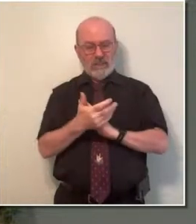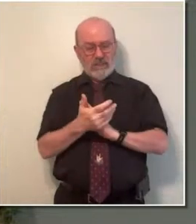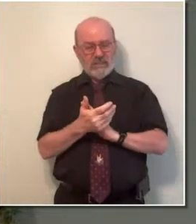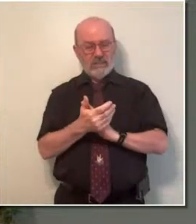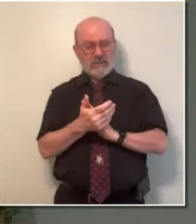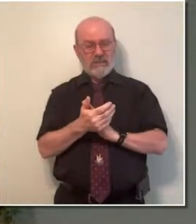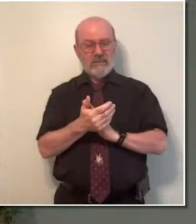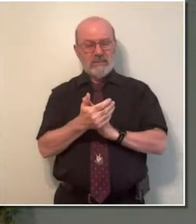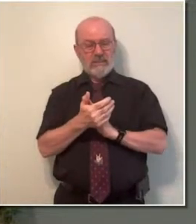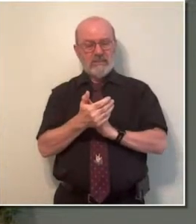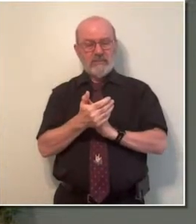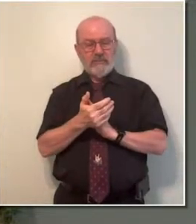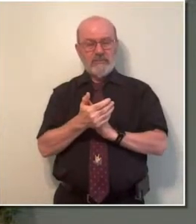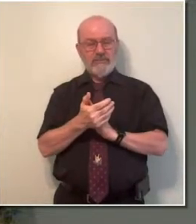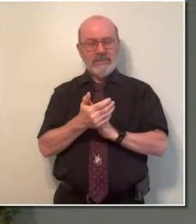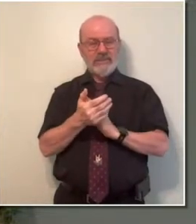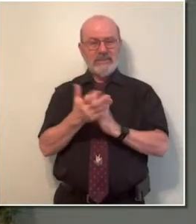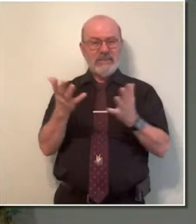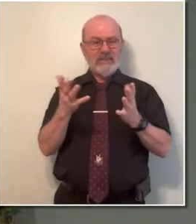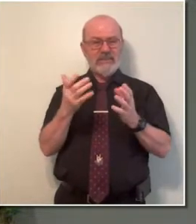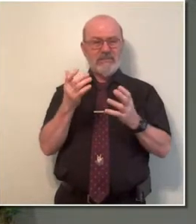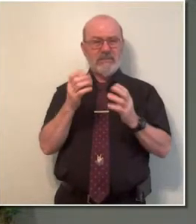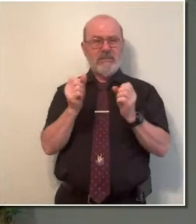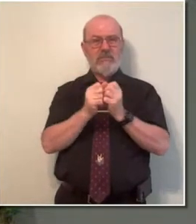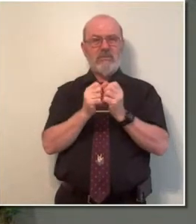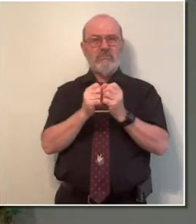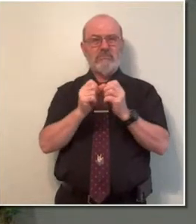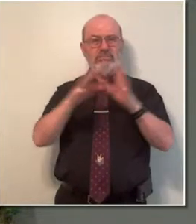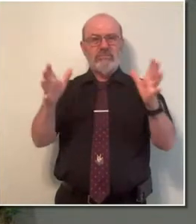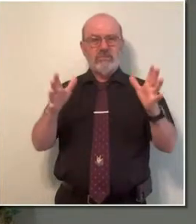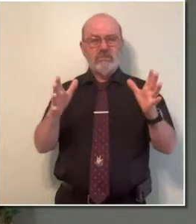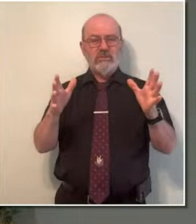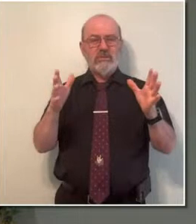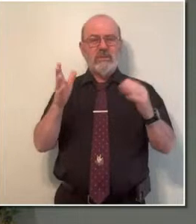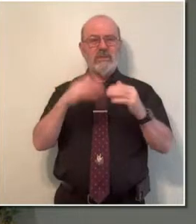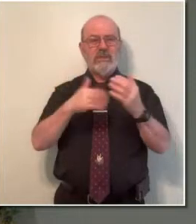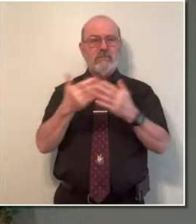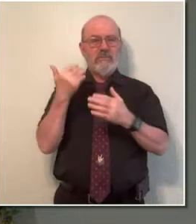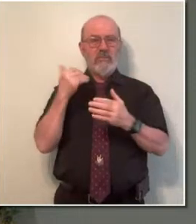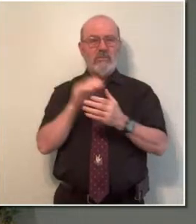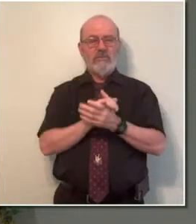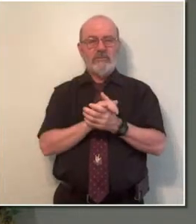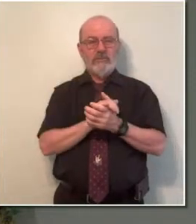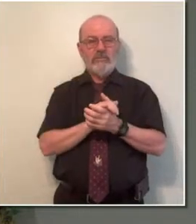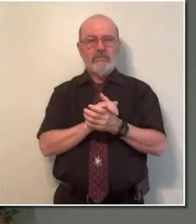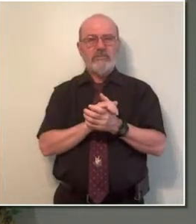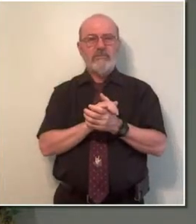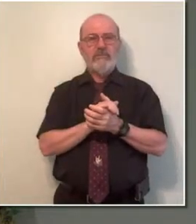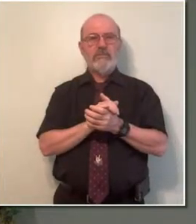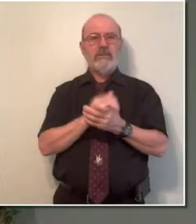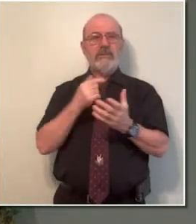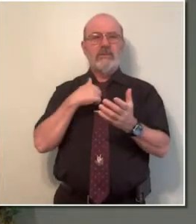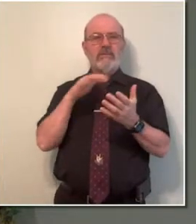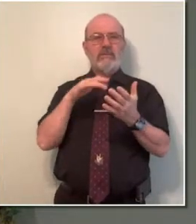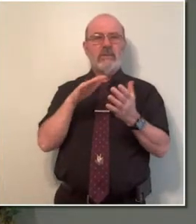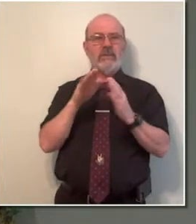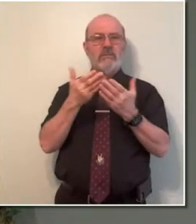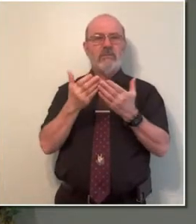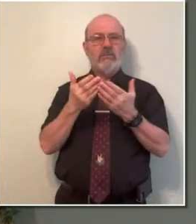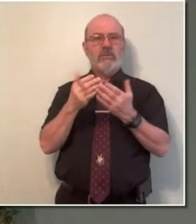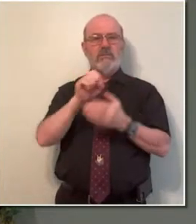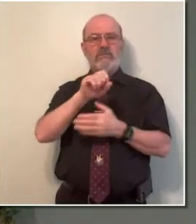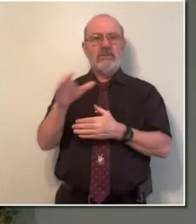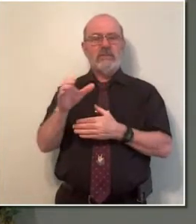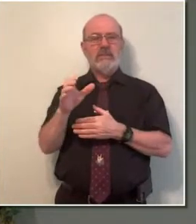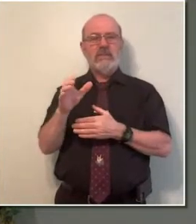it's exacerbated, it's more, it's compounded than it used to be. So as I've studied the book of Ecclesiastes,